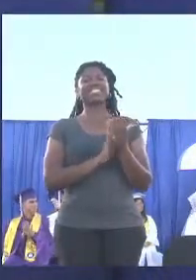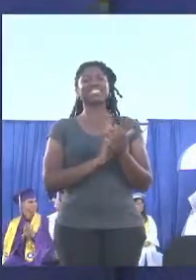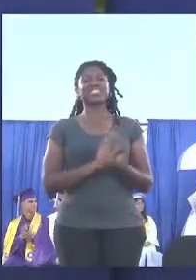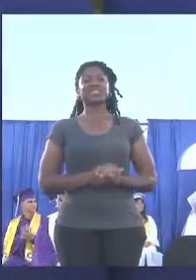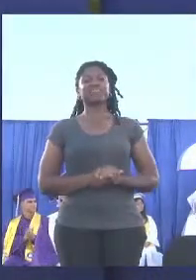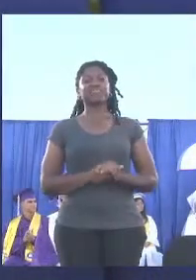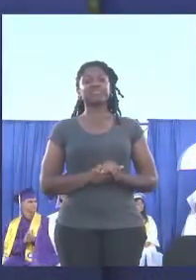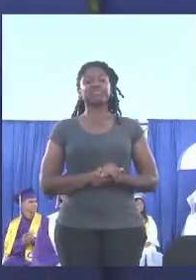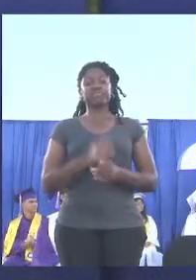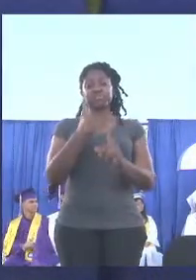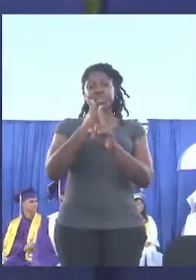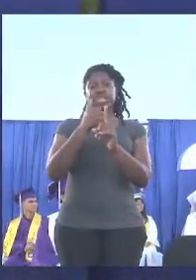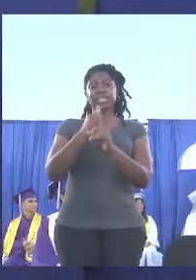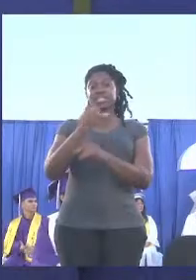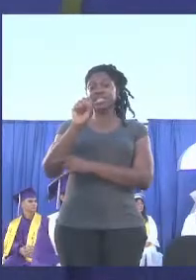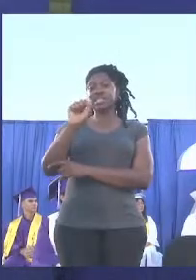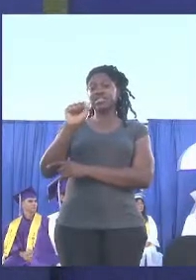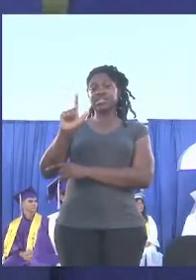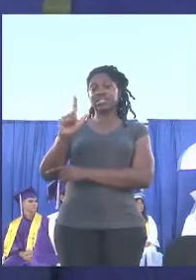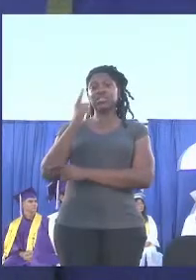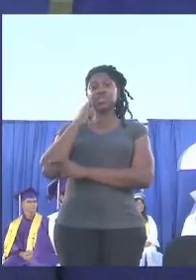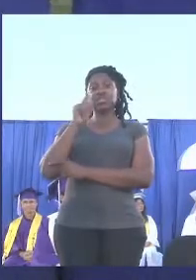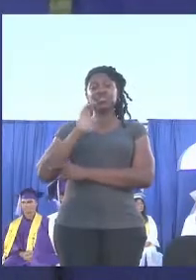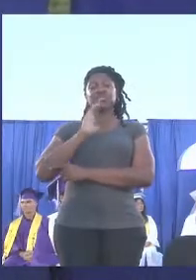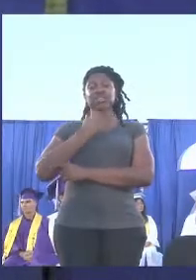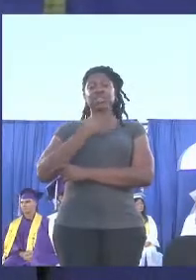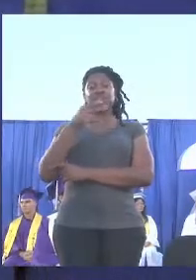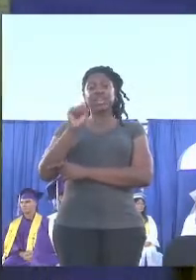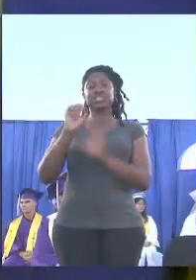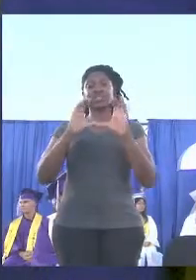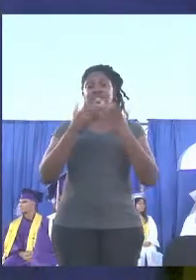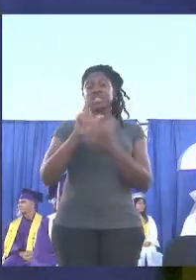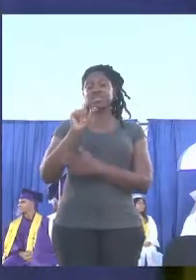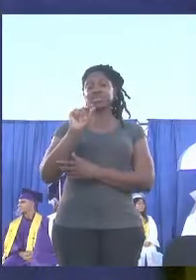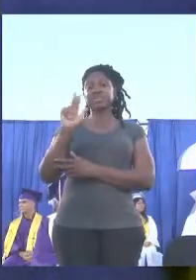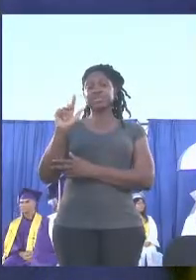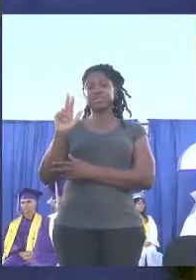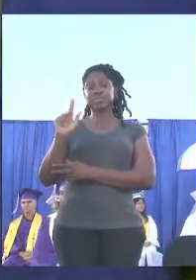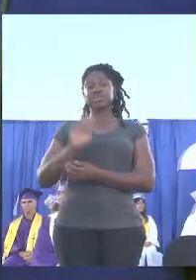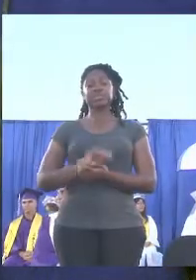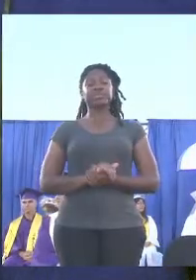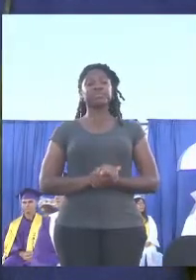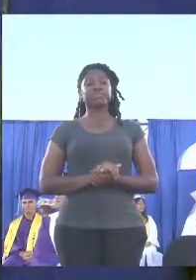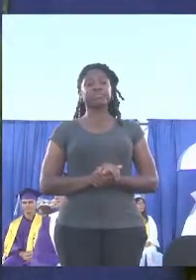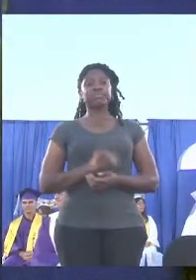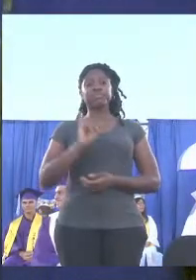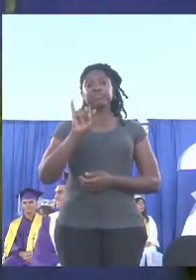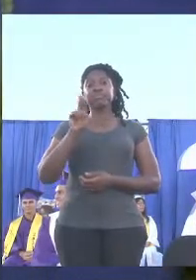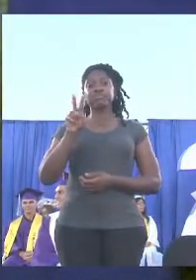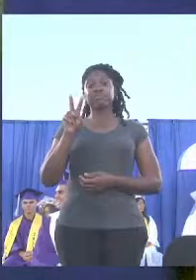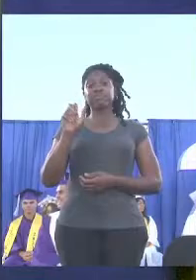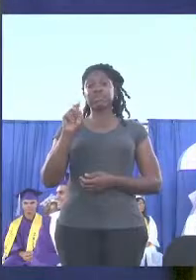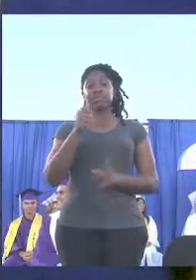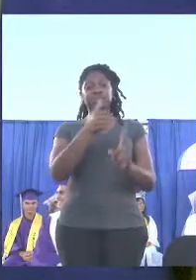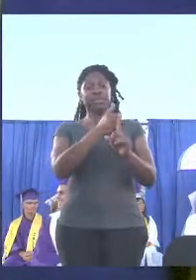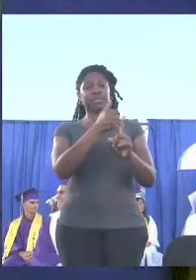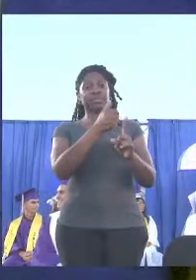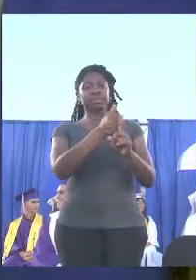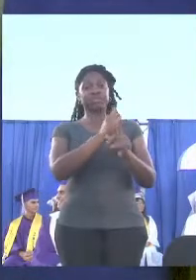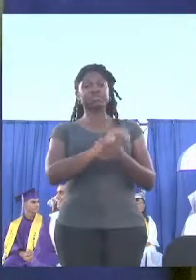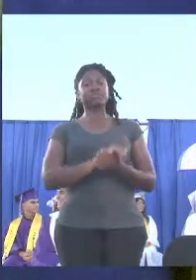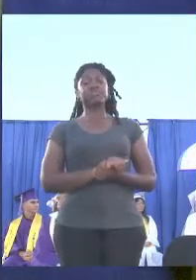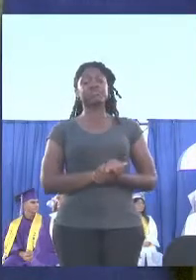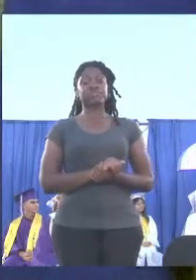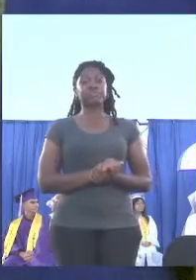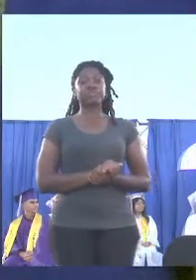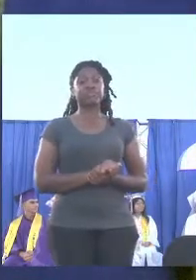As salutatorian of the Brackenridge High School class of 2023, Ivan is the son